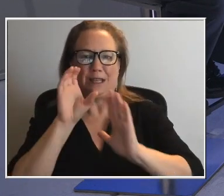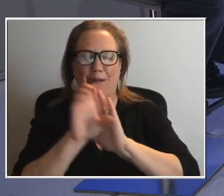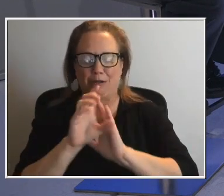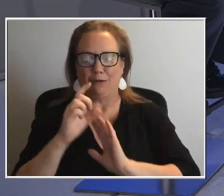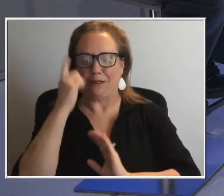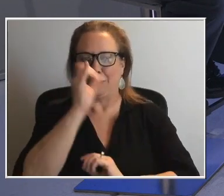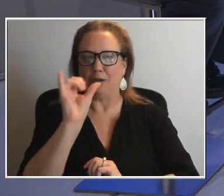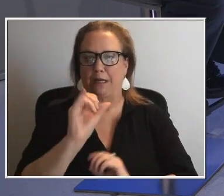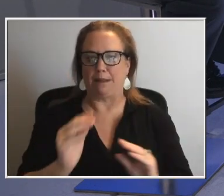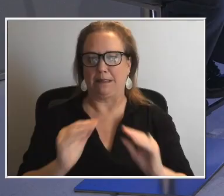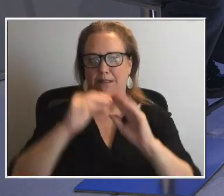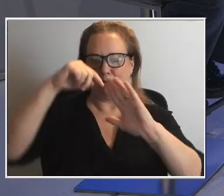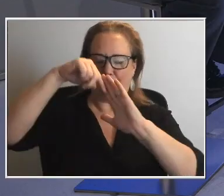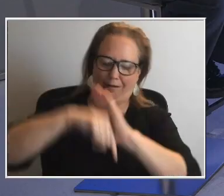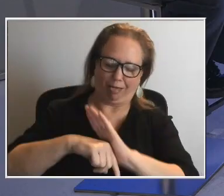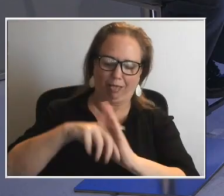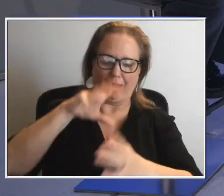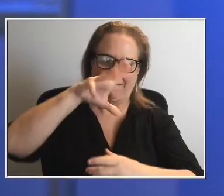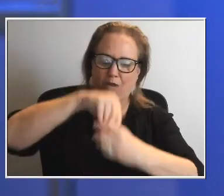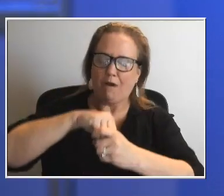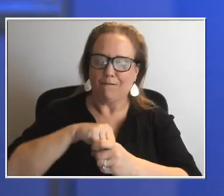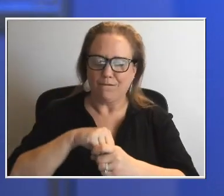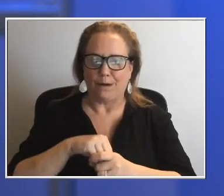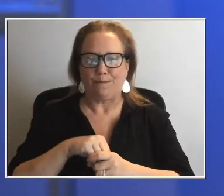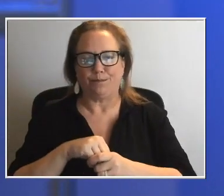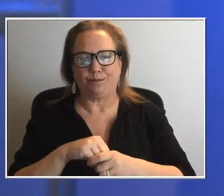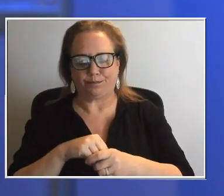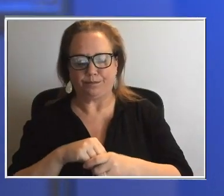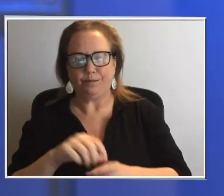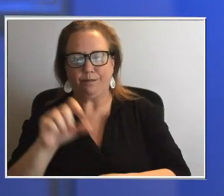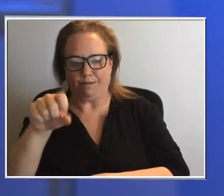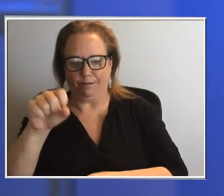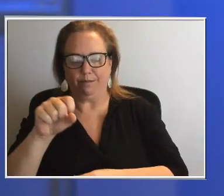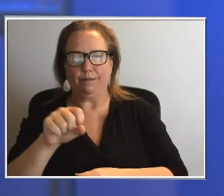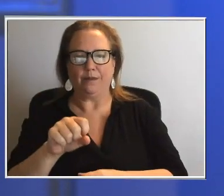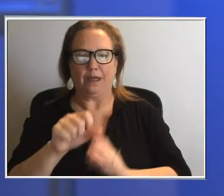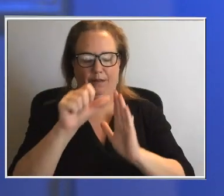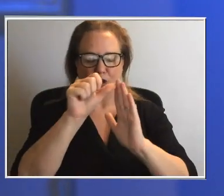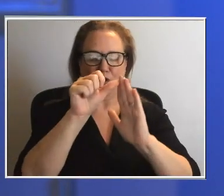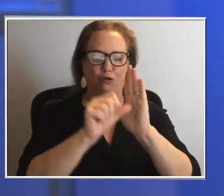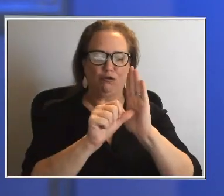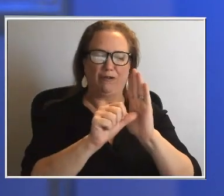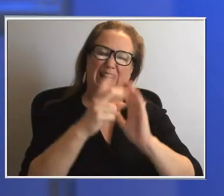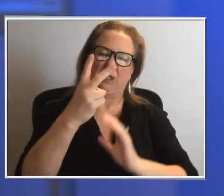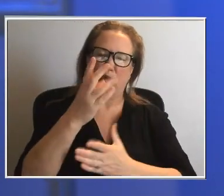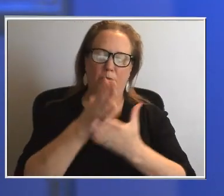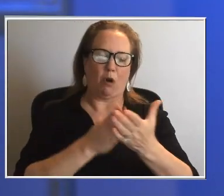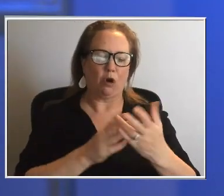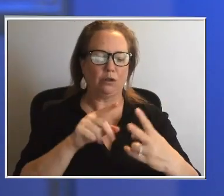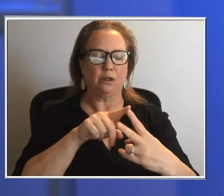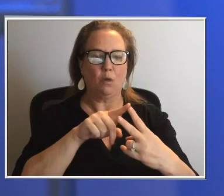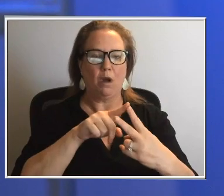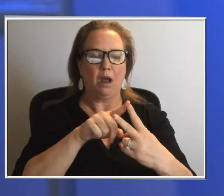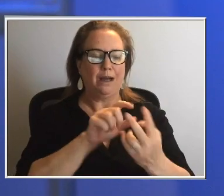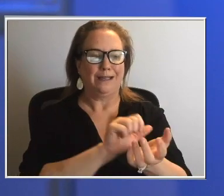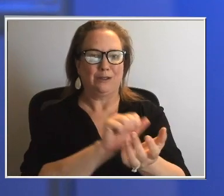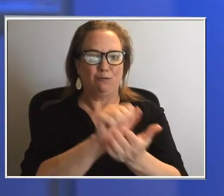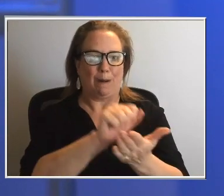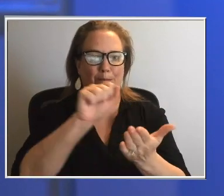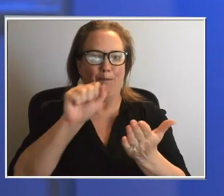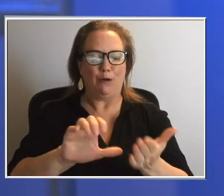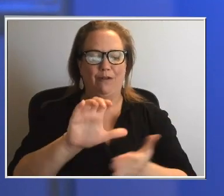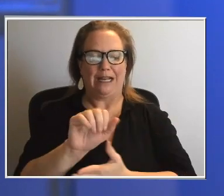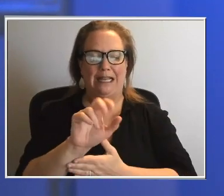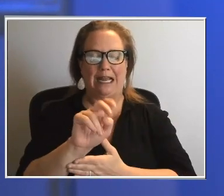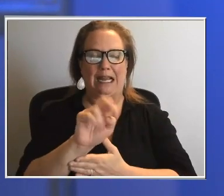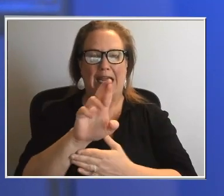more involved. Walk us through it. Right, so the surgery kind of has two parts. One is removing the cancer, and then the other is